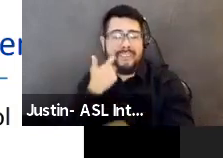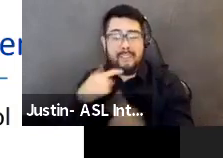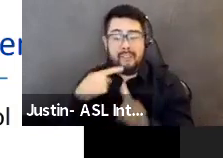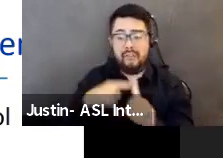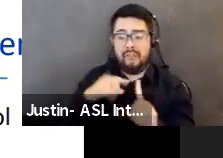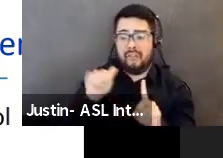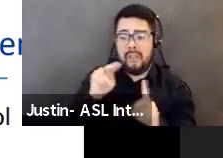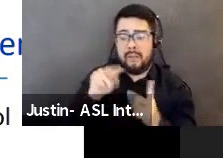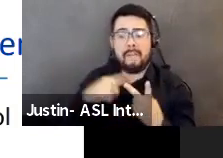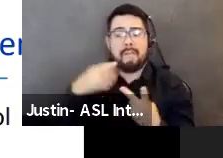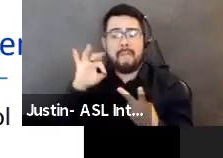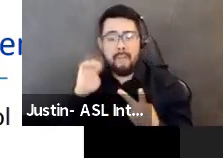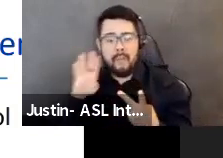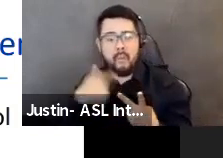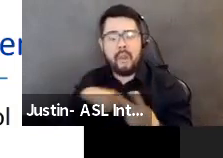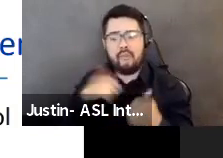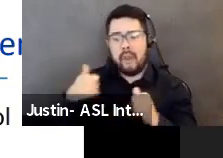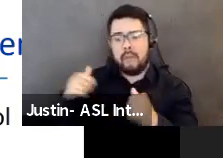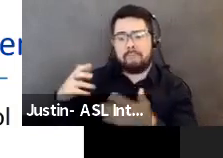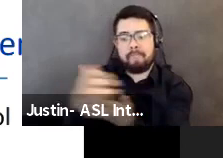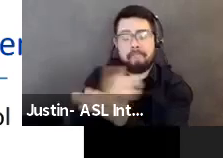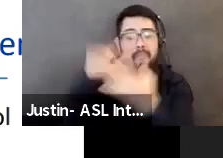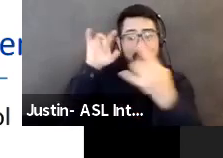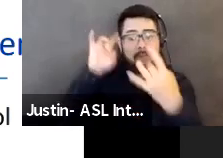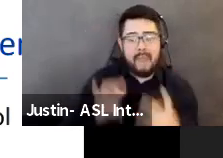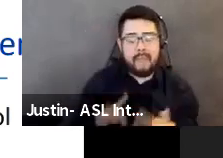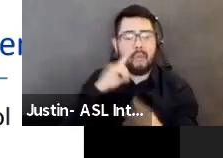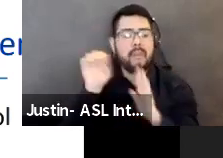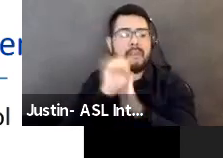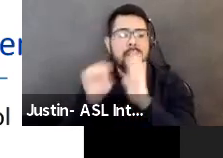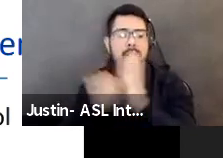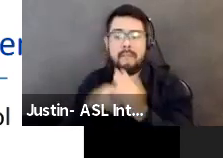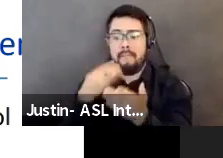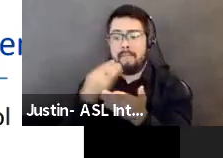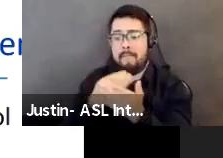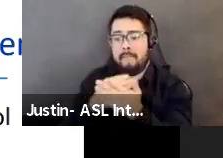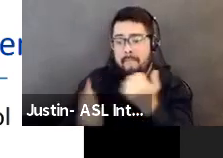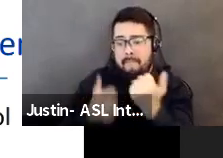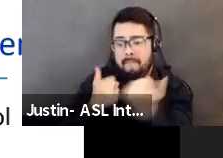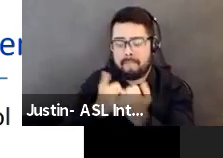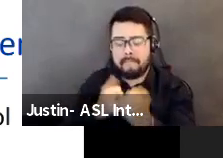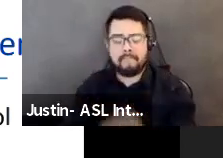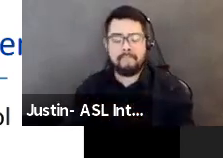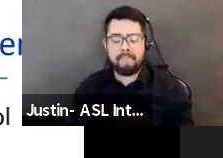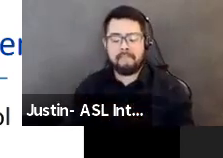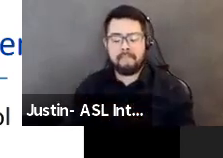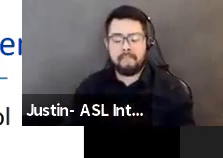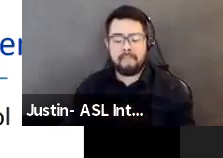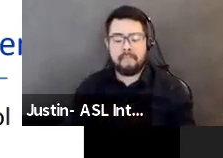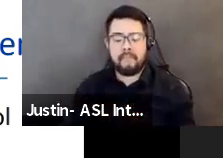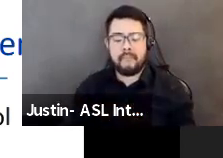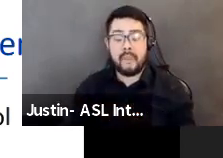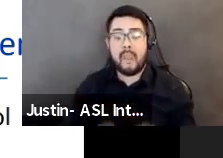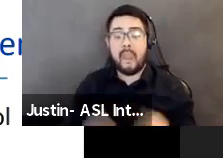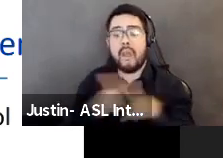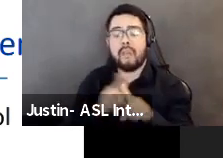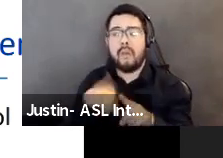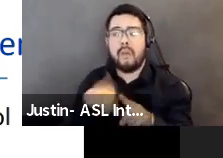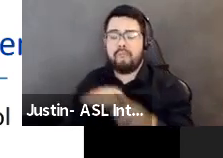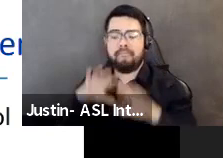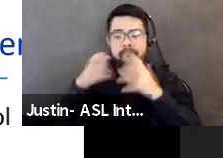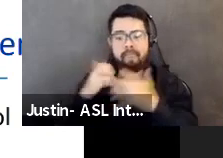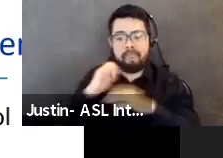around discussion and presenting feedback on the state of school funding in addition we pulled together a working group that was